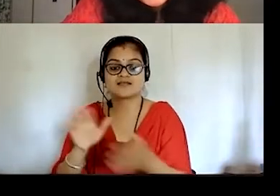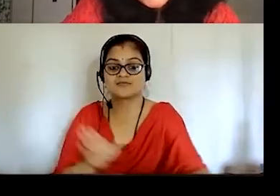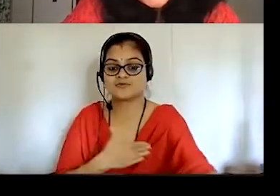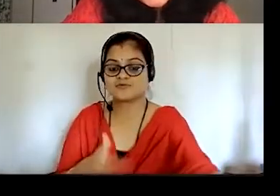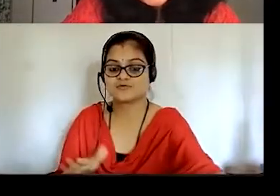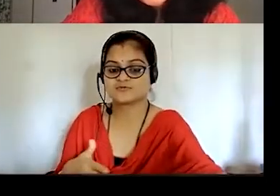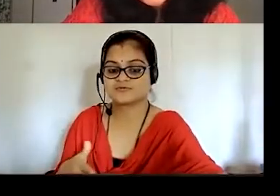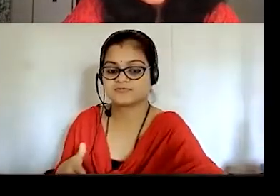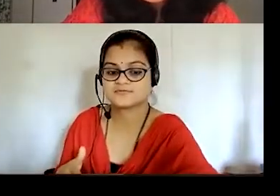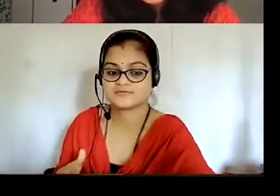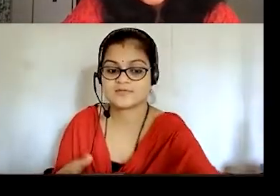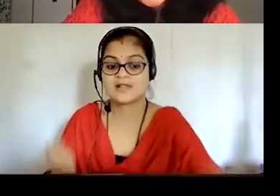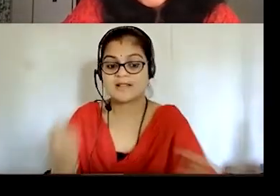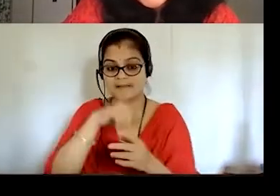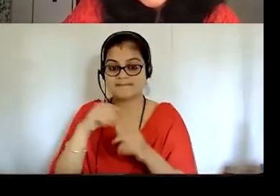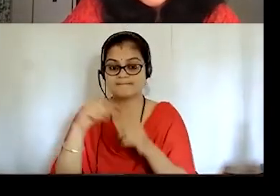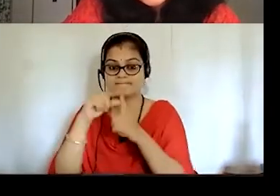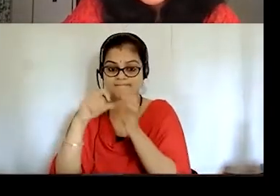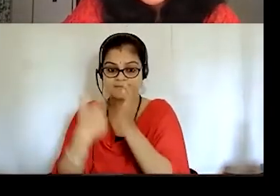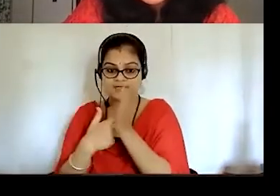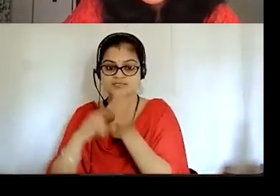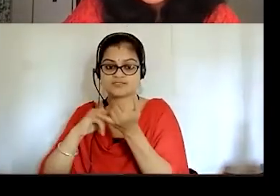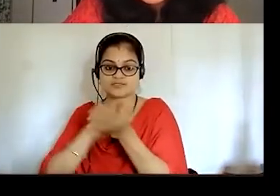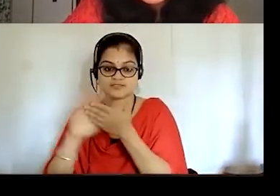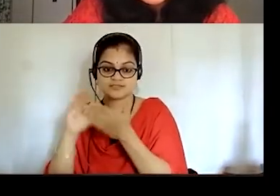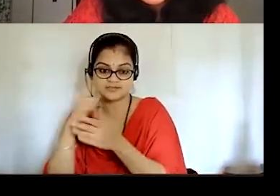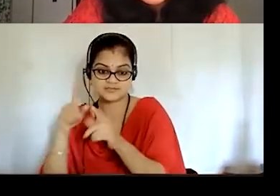What once was Persia, the Sufi music.